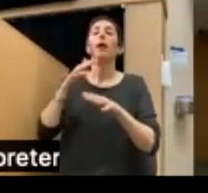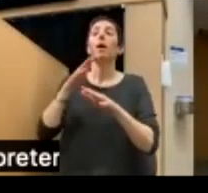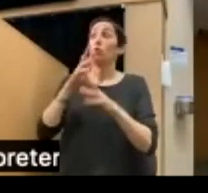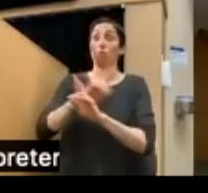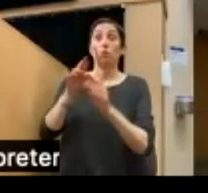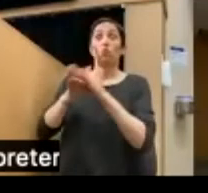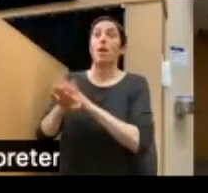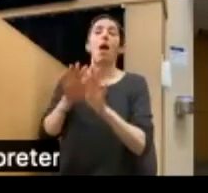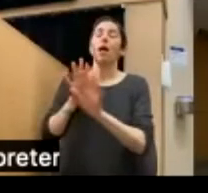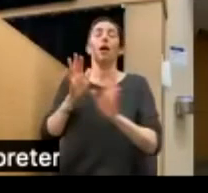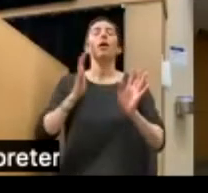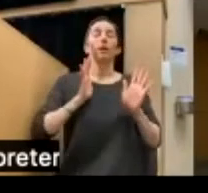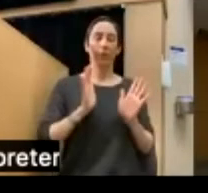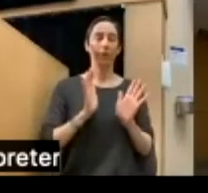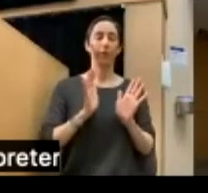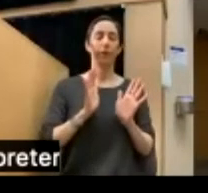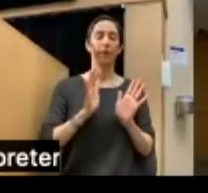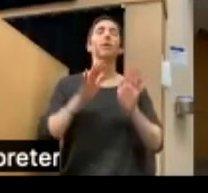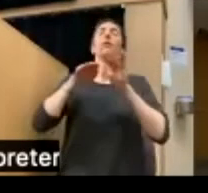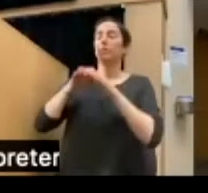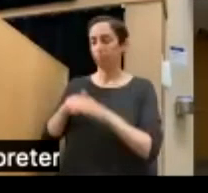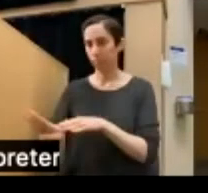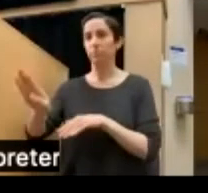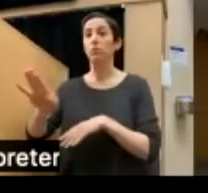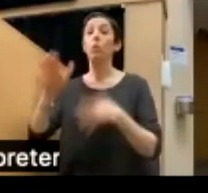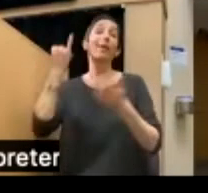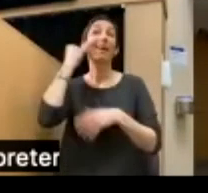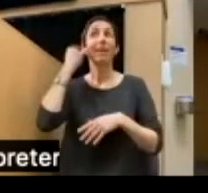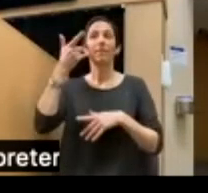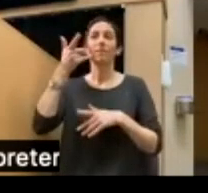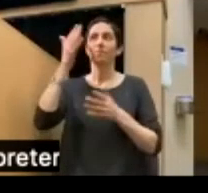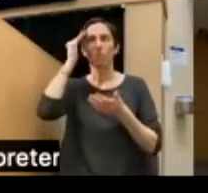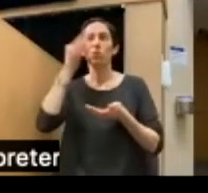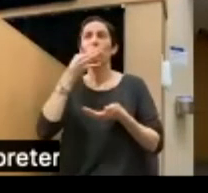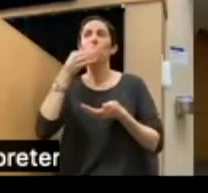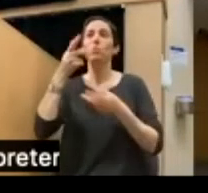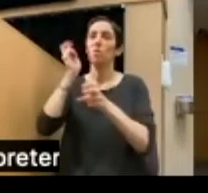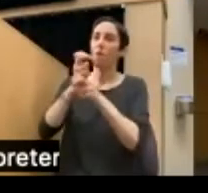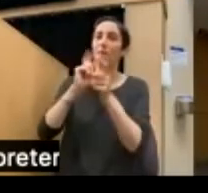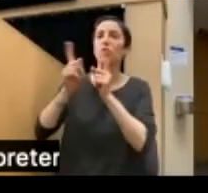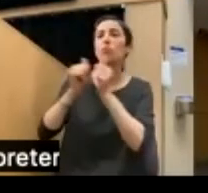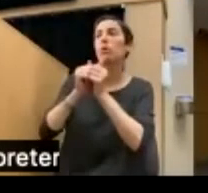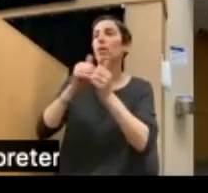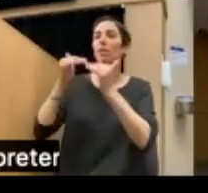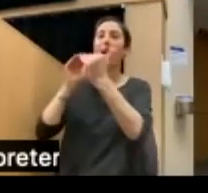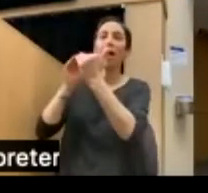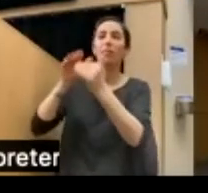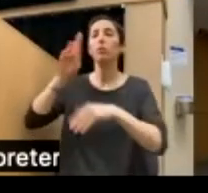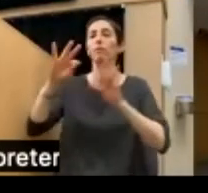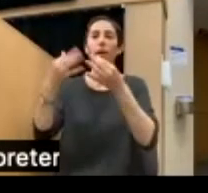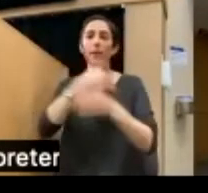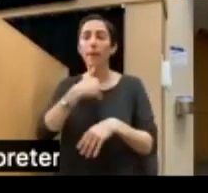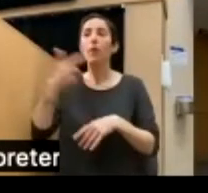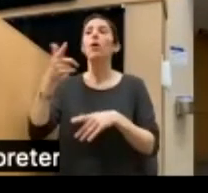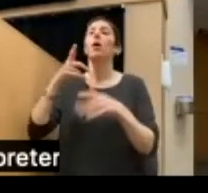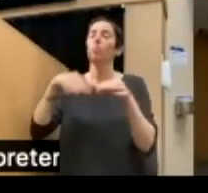yourself, before you have a difficult conversation with a colleague or a family member, taking some deep breaths. It's funny, my